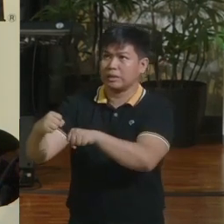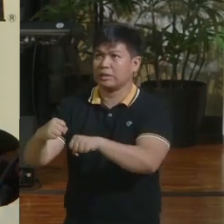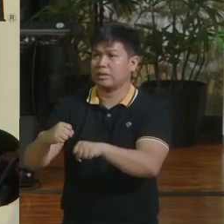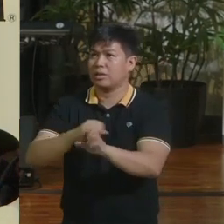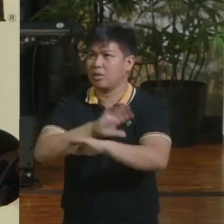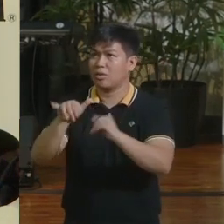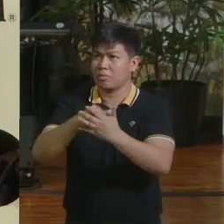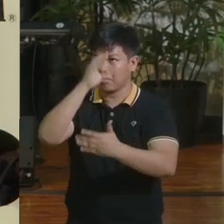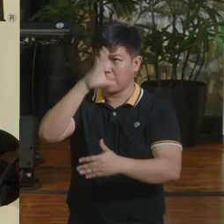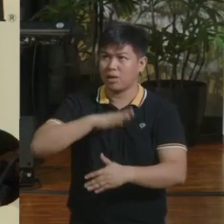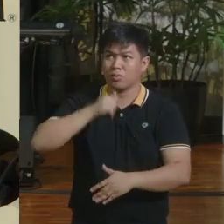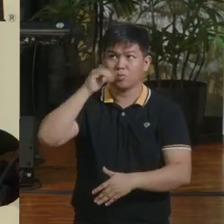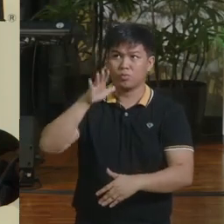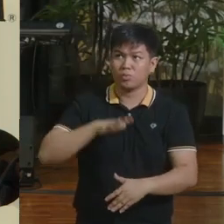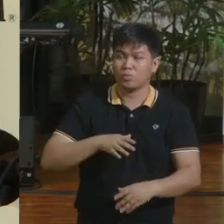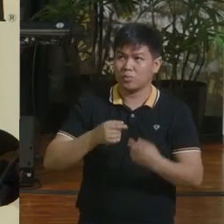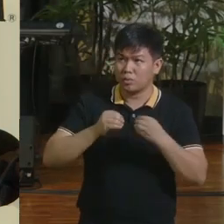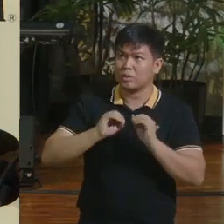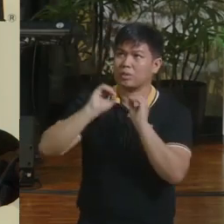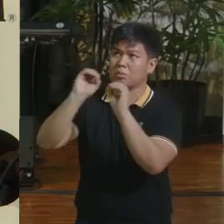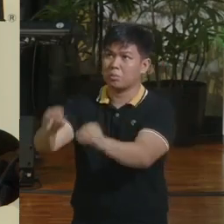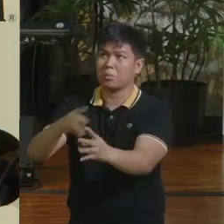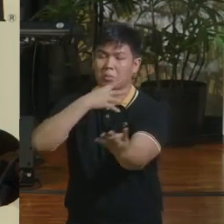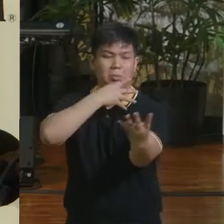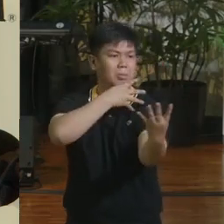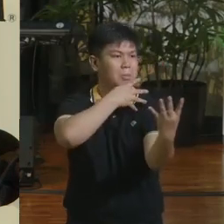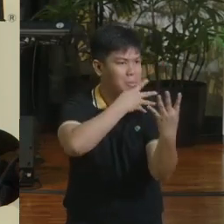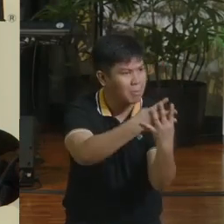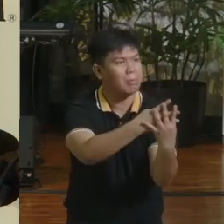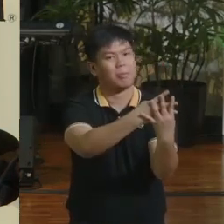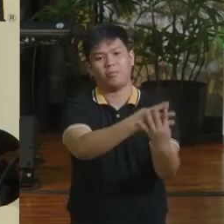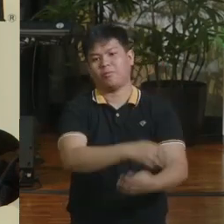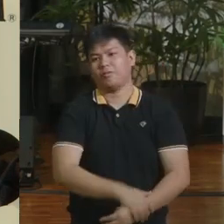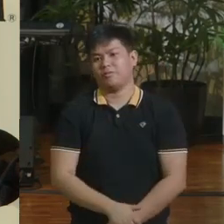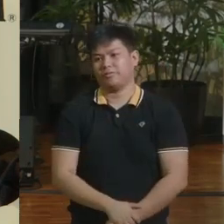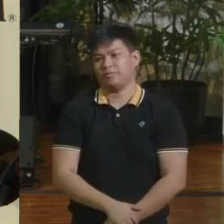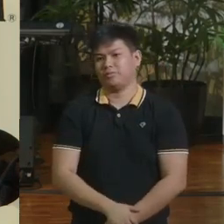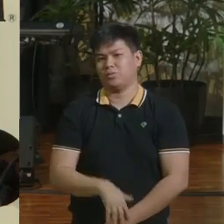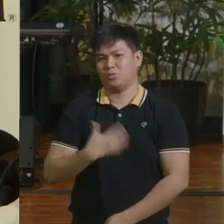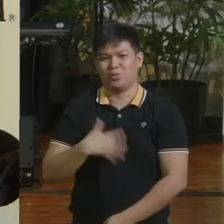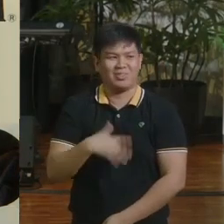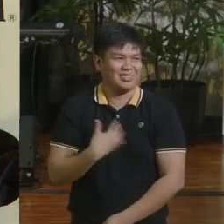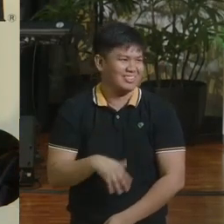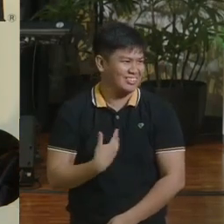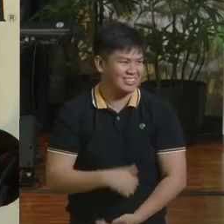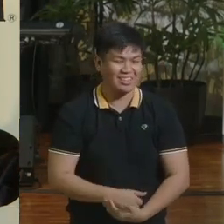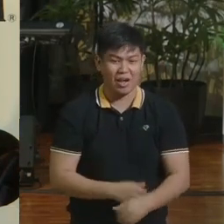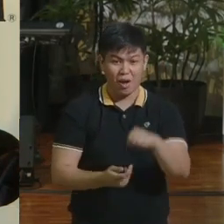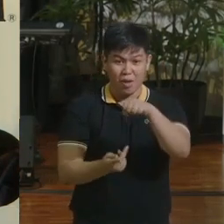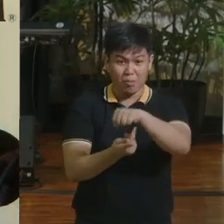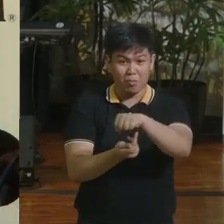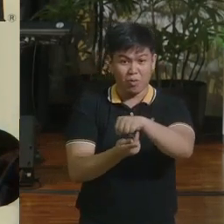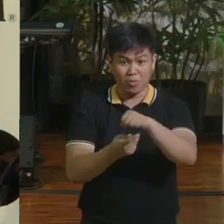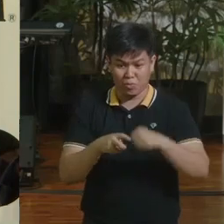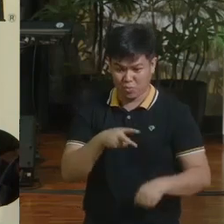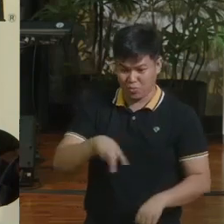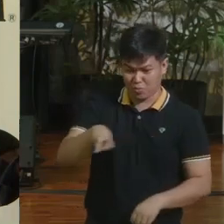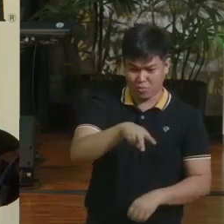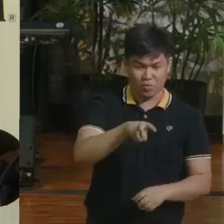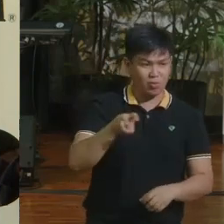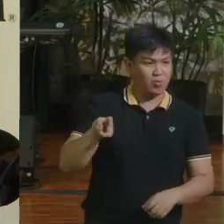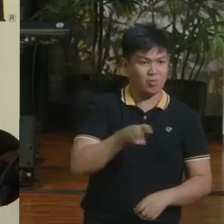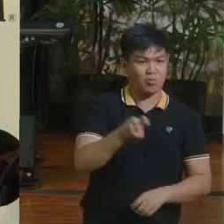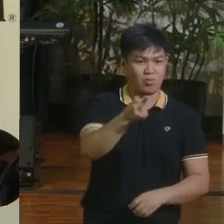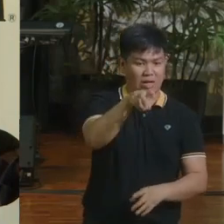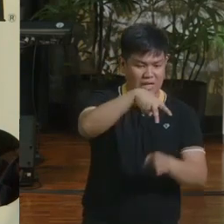women and committed them to prison. Sa Acts 9, verses 1 and 2, siya'y papunta ng Damascus. Ang